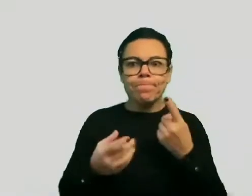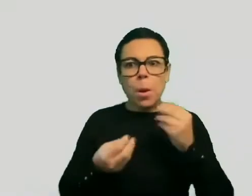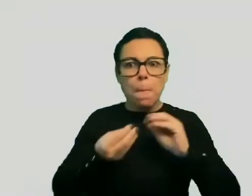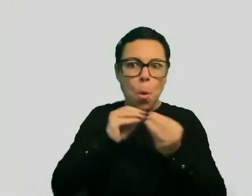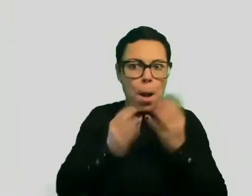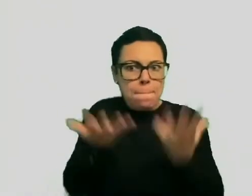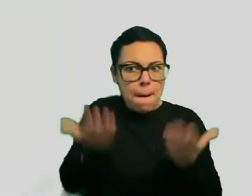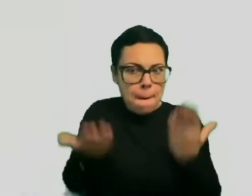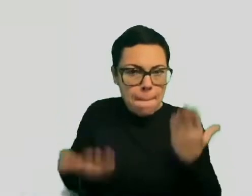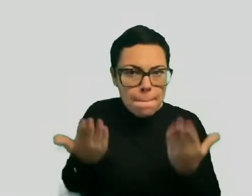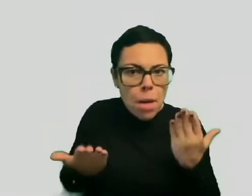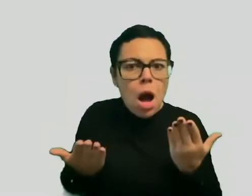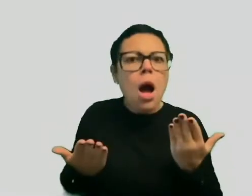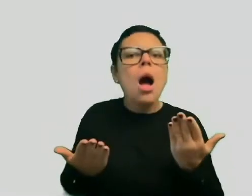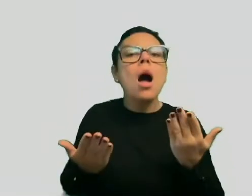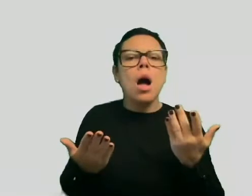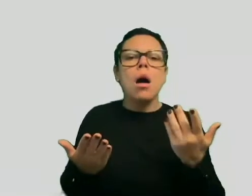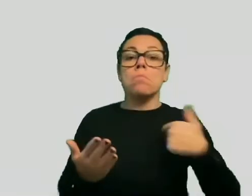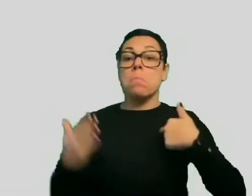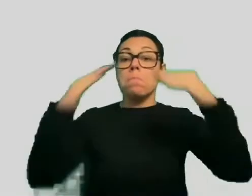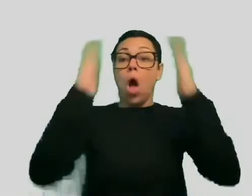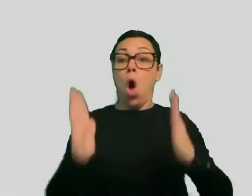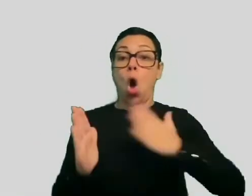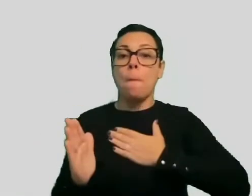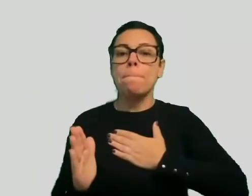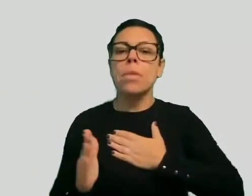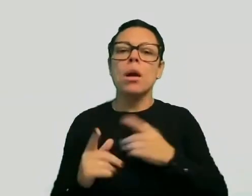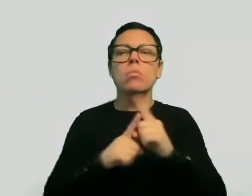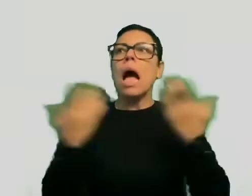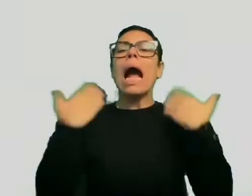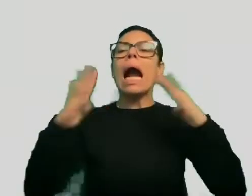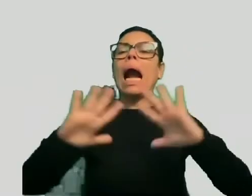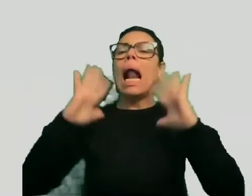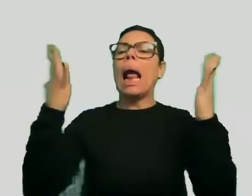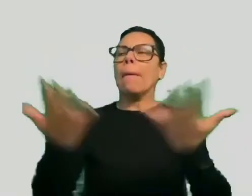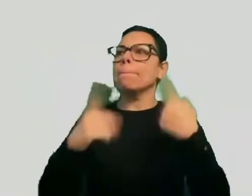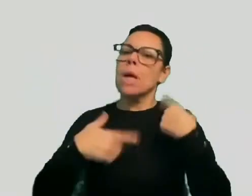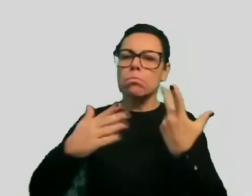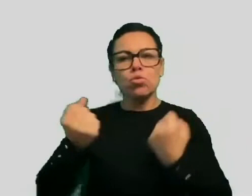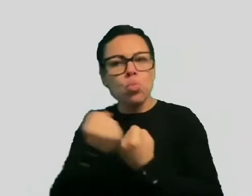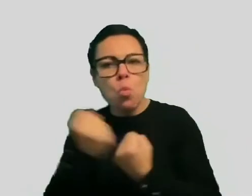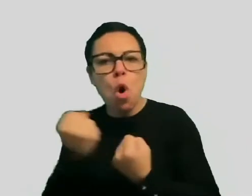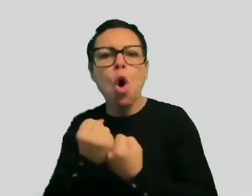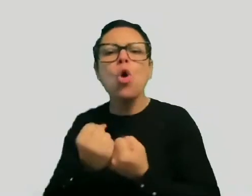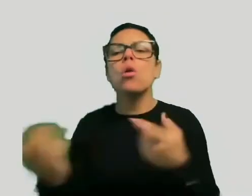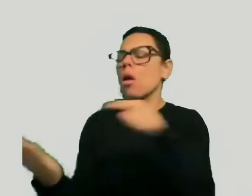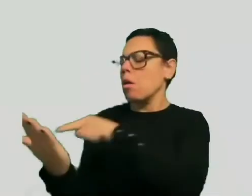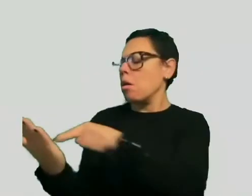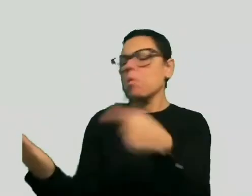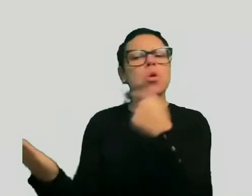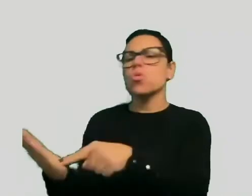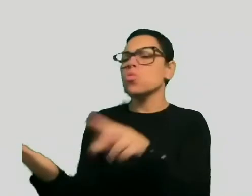more green, and they go around the checklist and no, no, no, and I have to build the most weird house, almost a Belgian